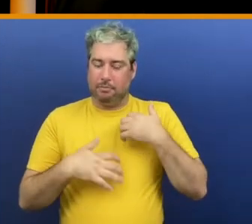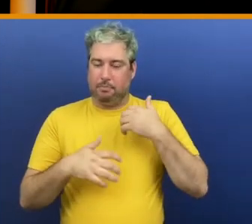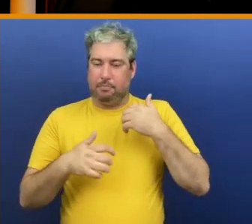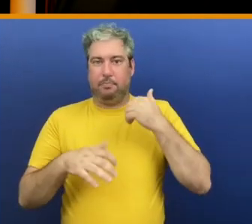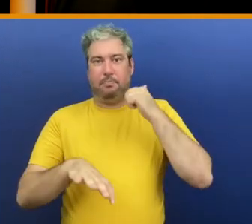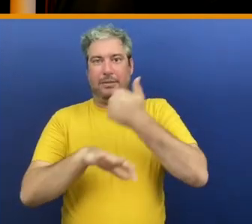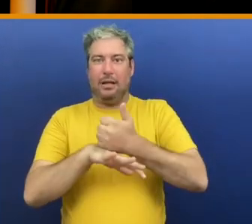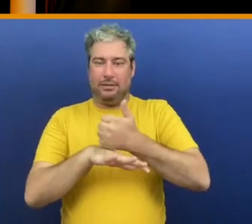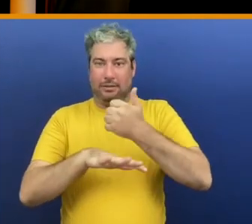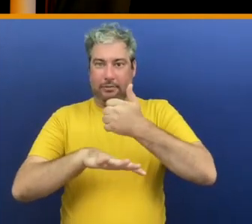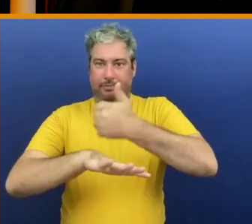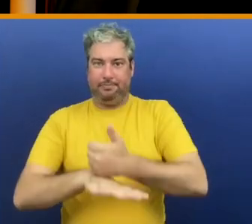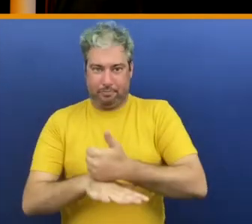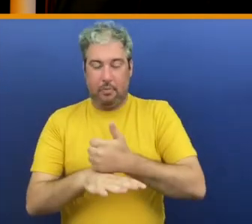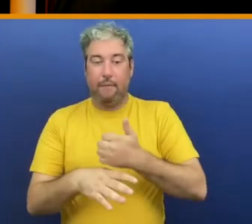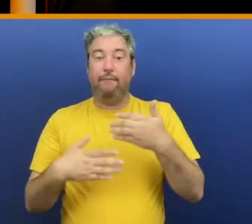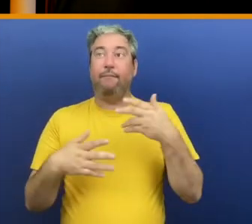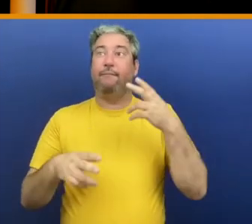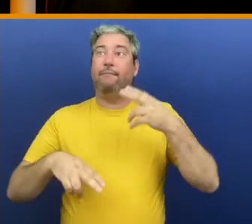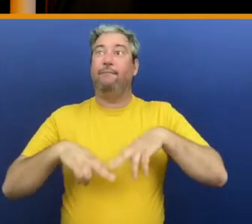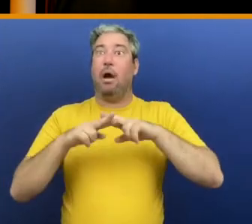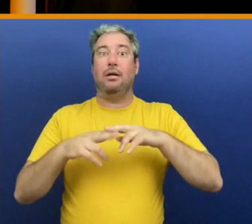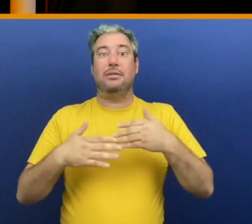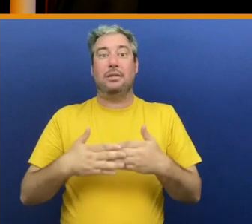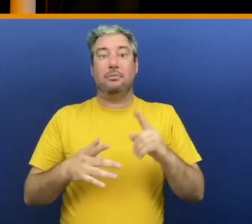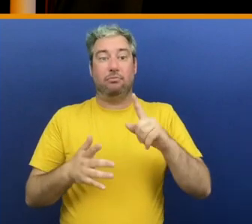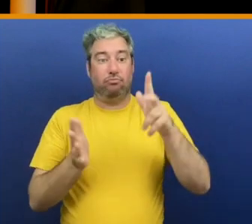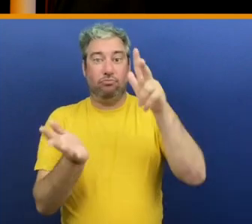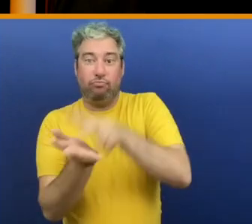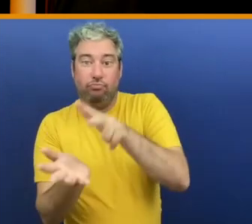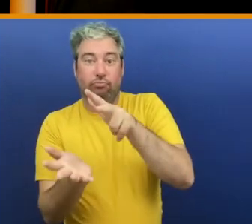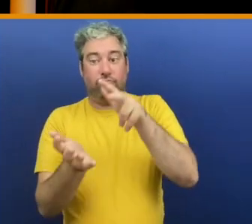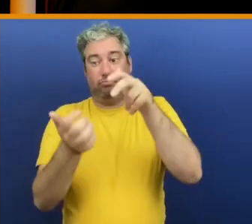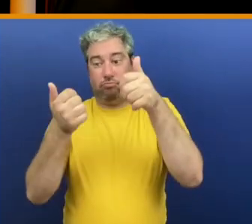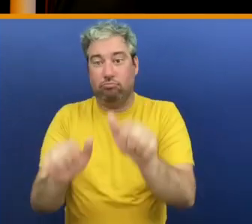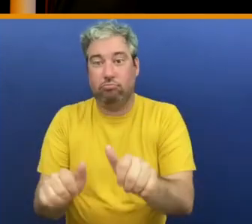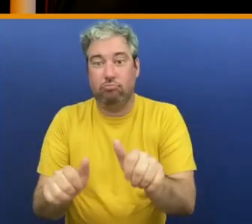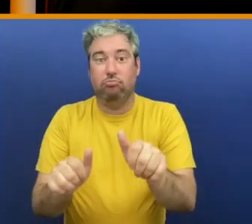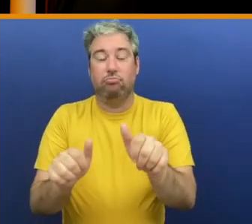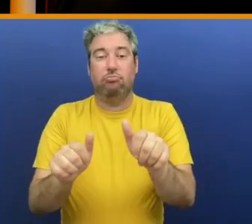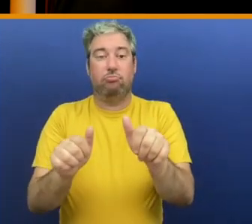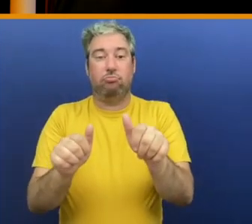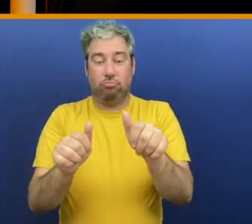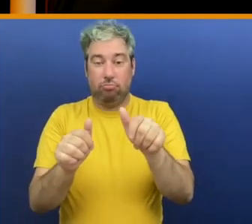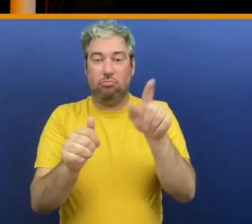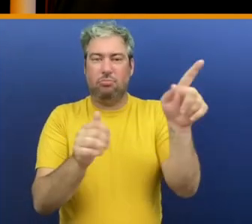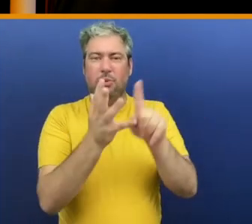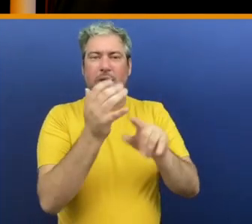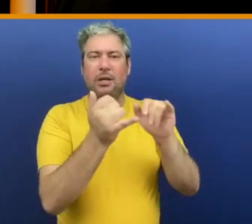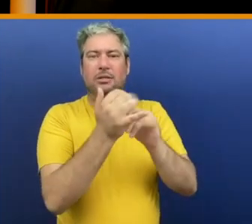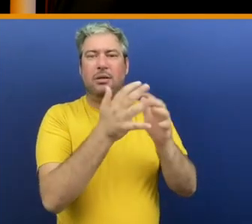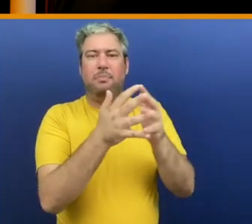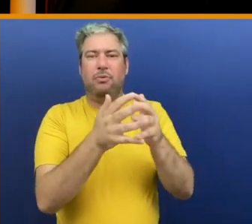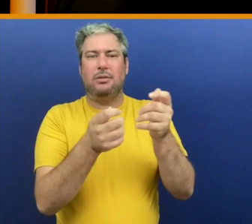US administration is required by law to engage with the Senate. Through the Trade Promotion Authority, the Senate sets the mandate. The